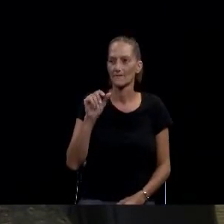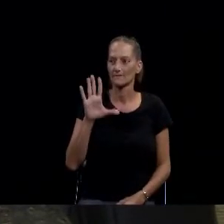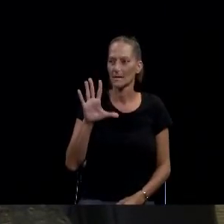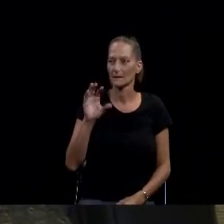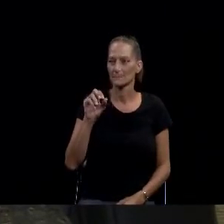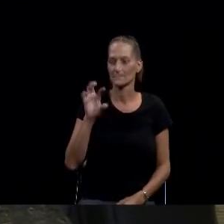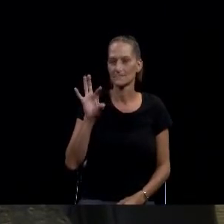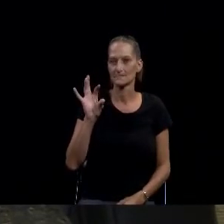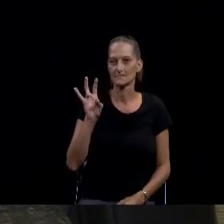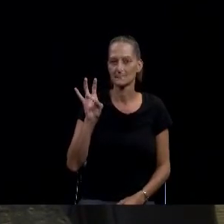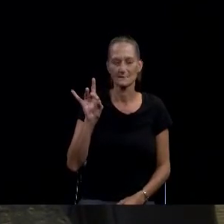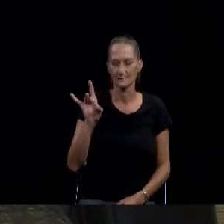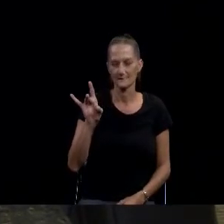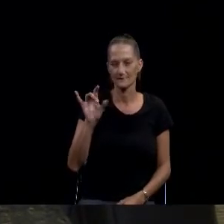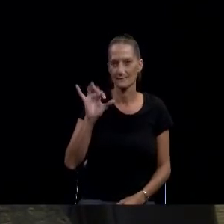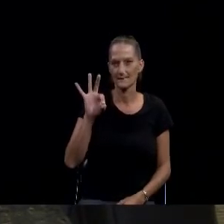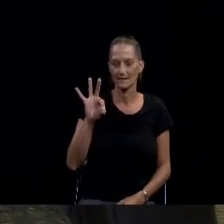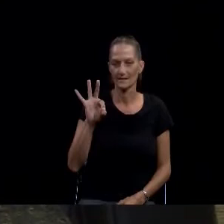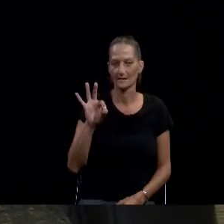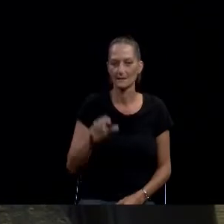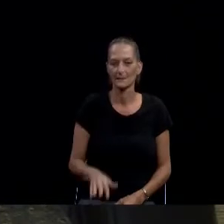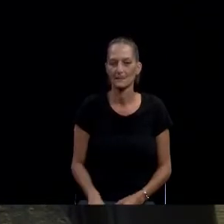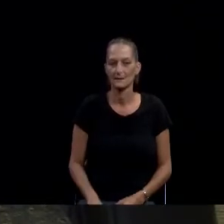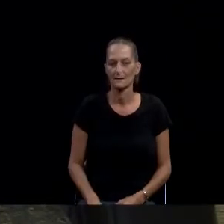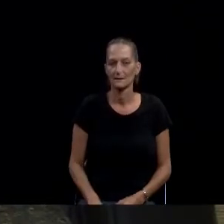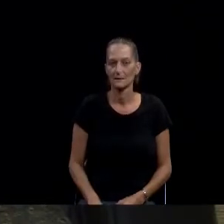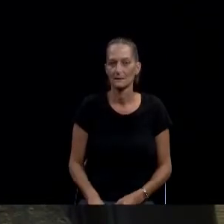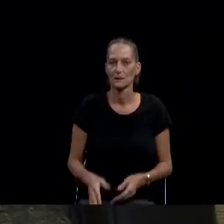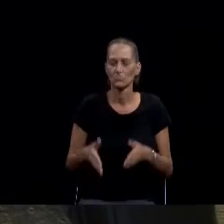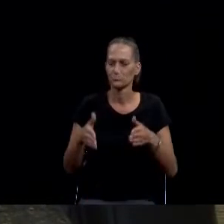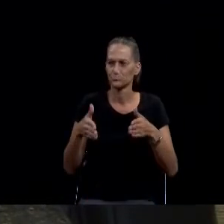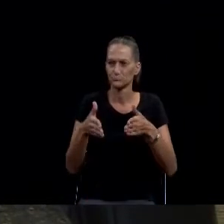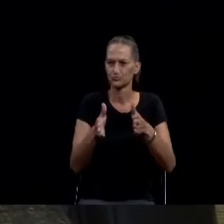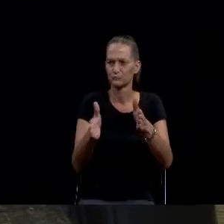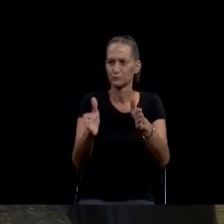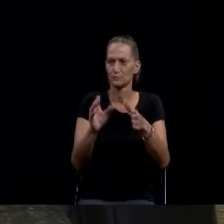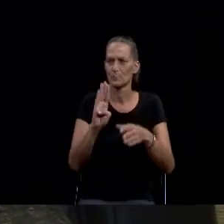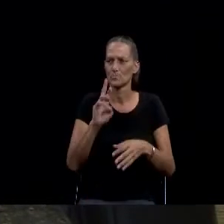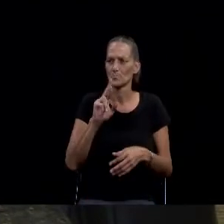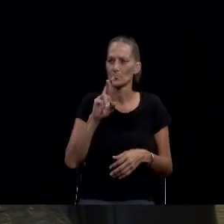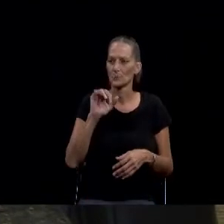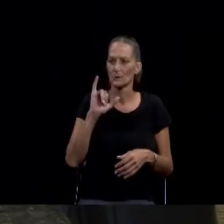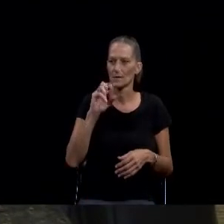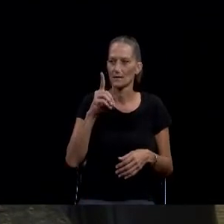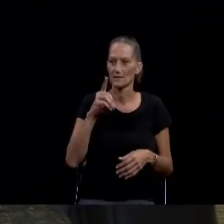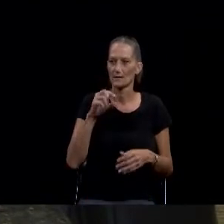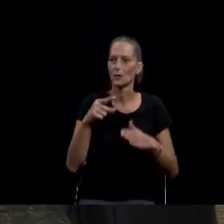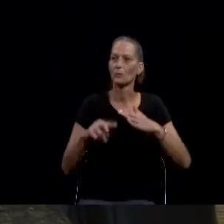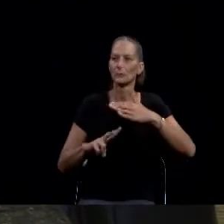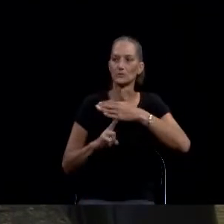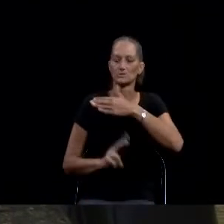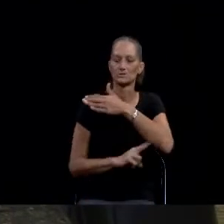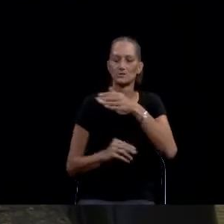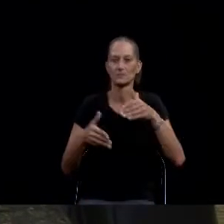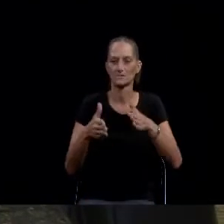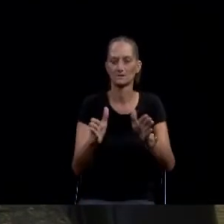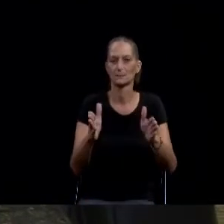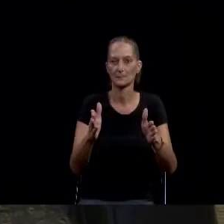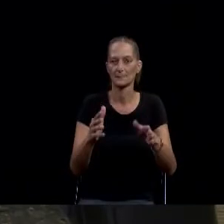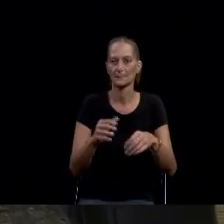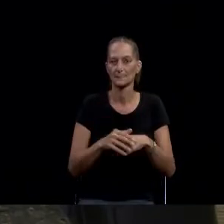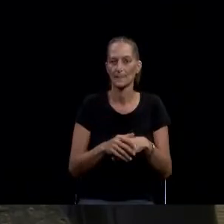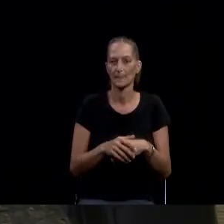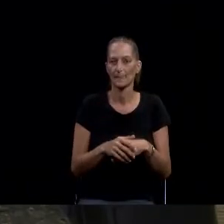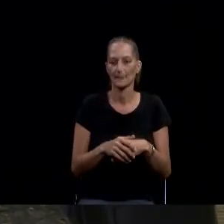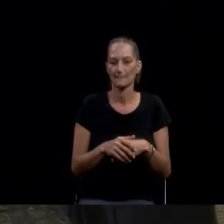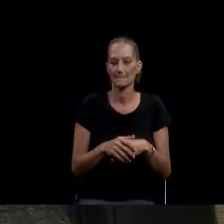Bridge Street construction project. I believe we have Megan Henderson, Executive Director of City Center Waco, joining us